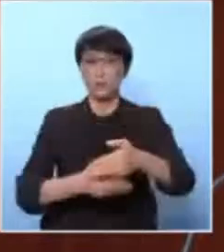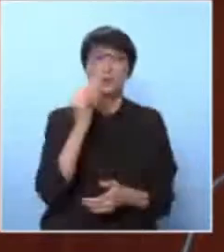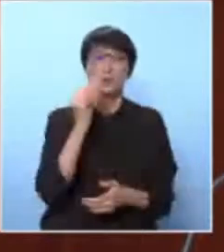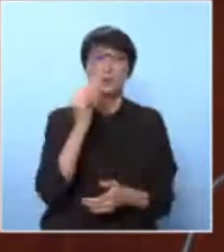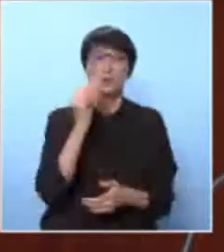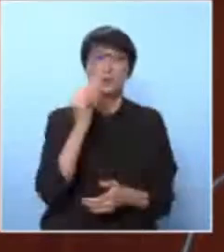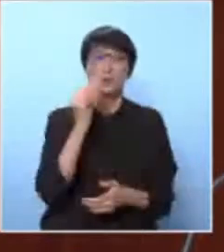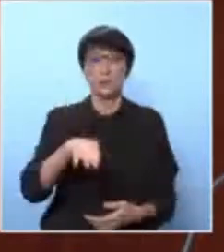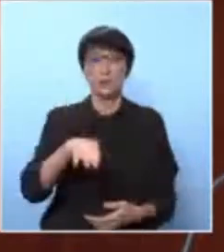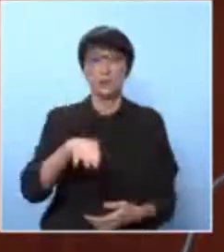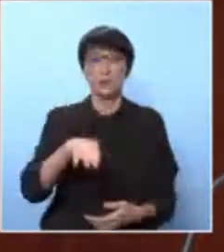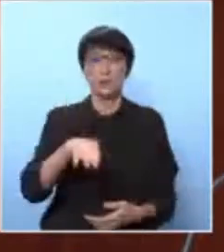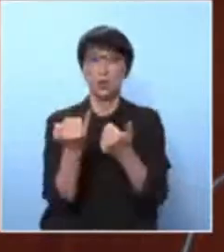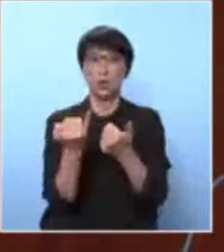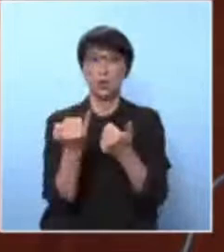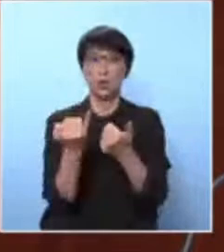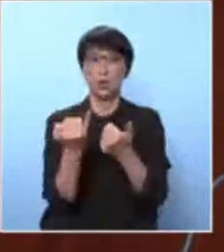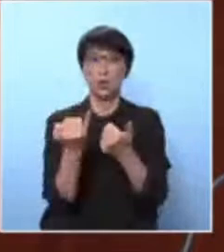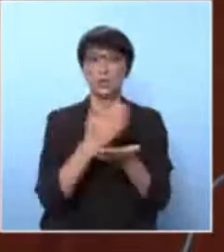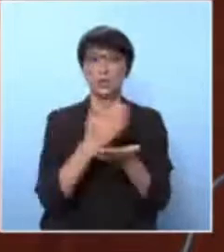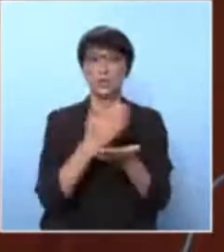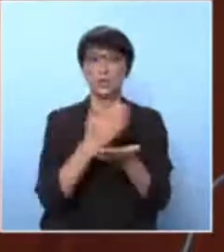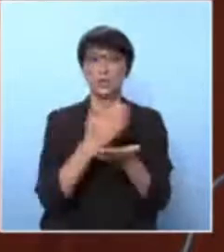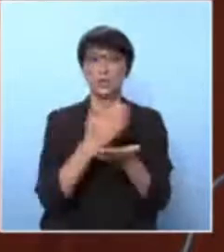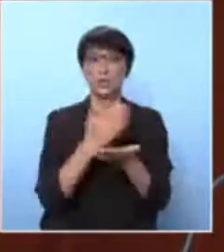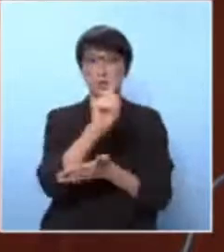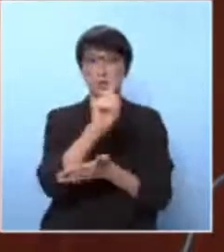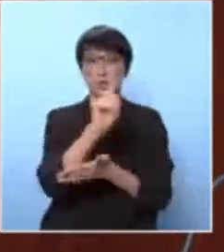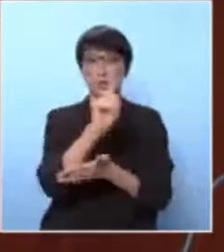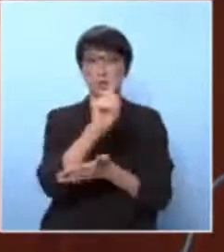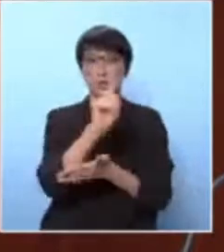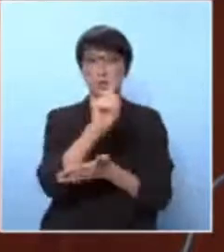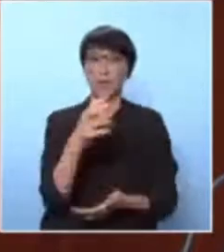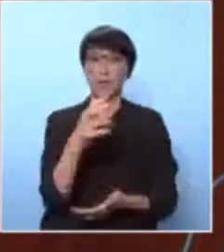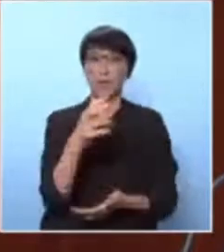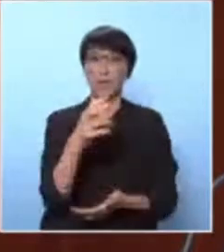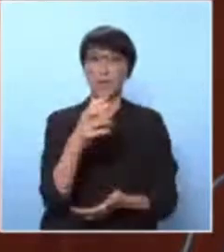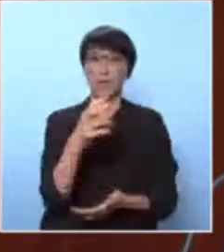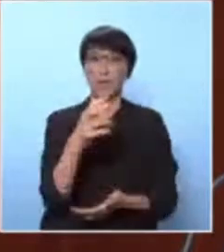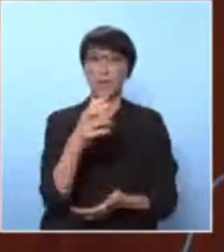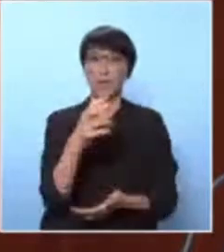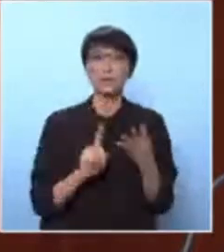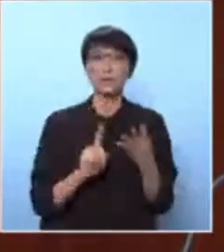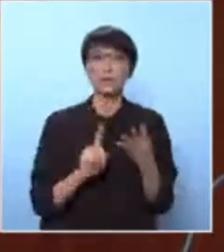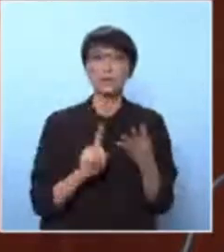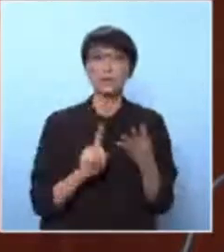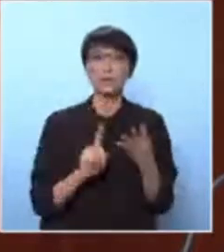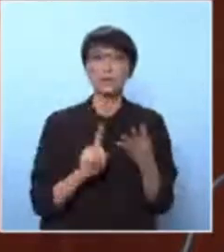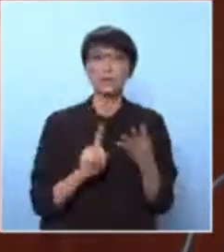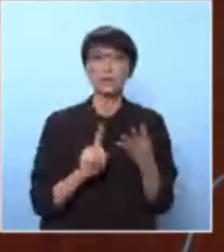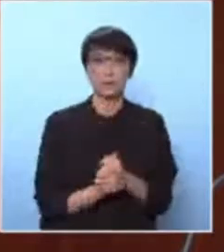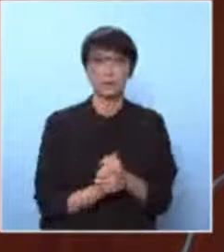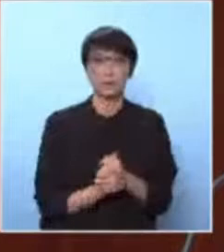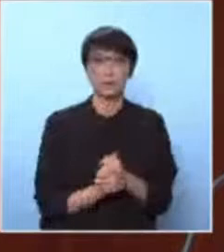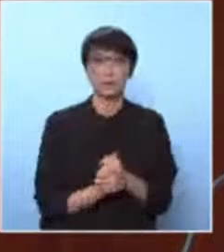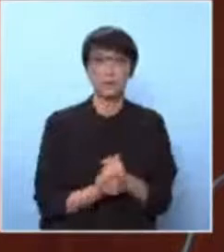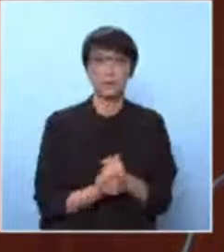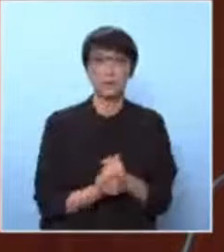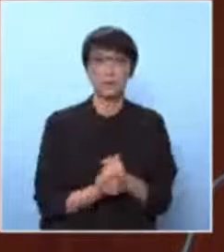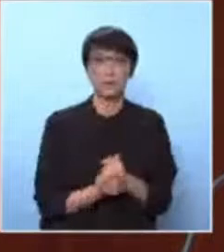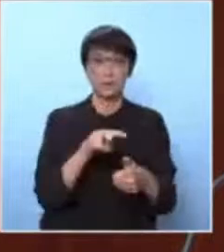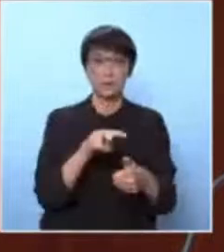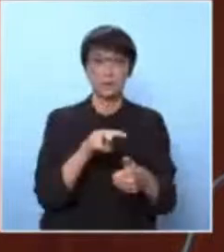participating schools, benefiting some 3,000 students. And 4. Support singleton or